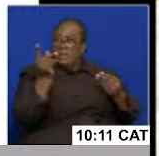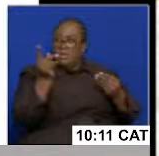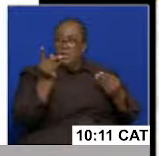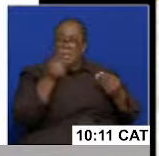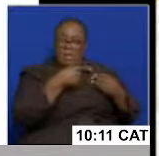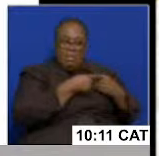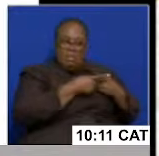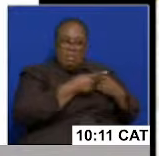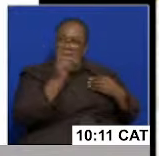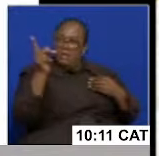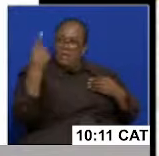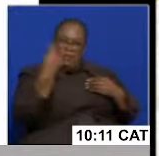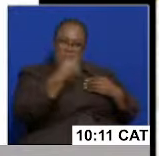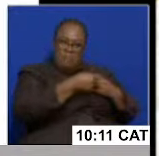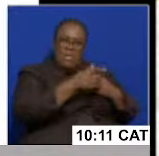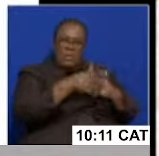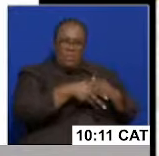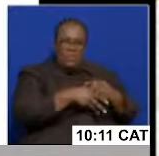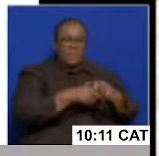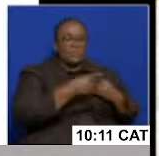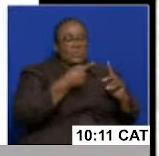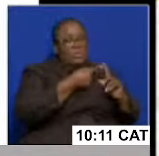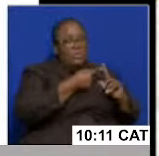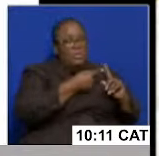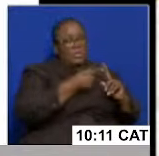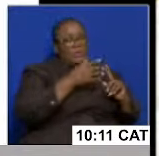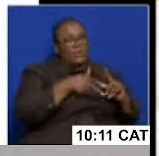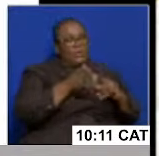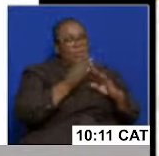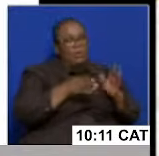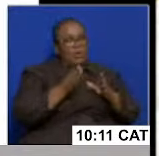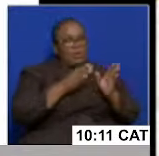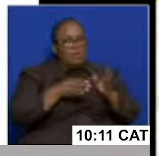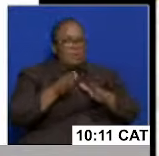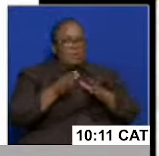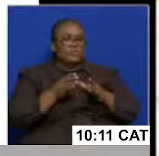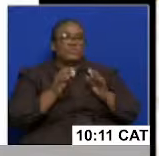that were going to come in and take the stones.